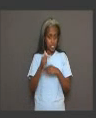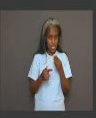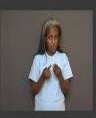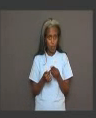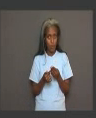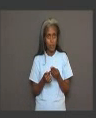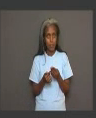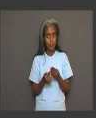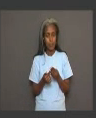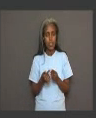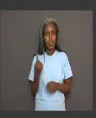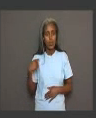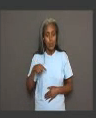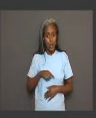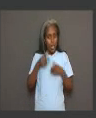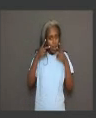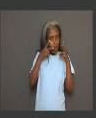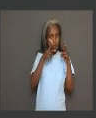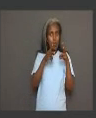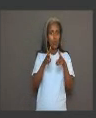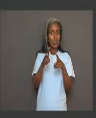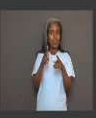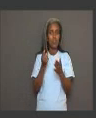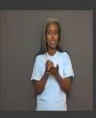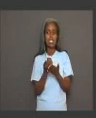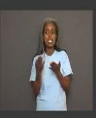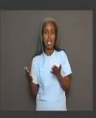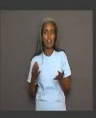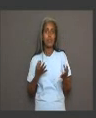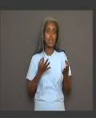Therefore, we are looking for the item